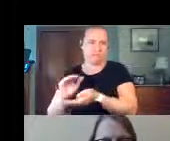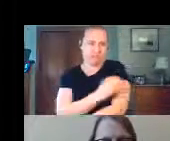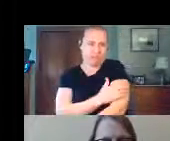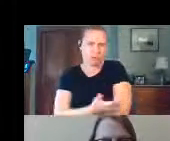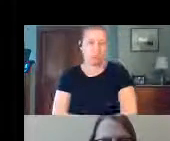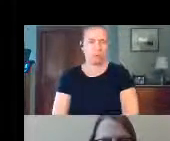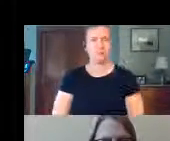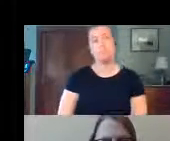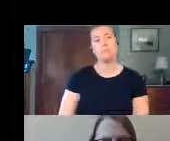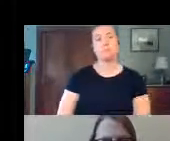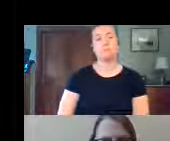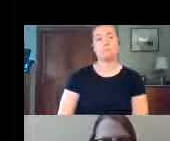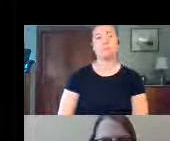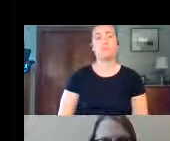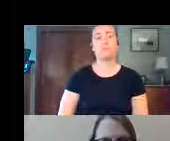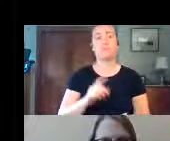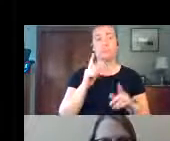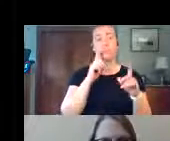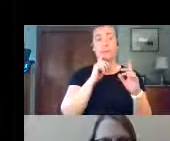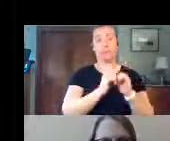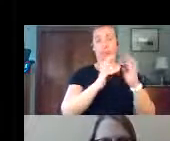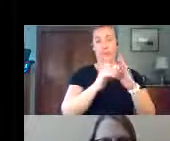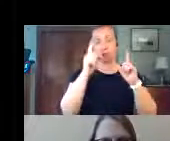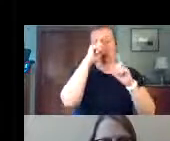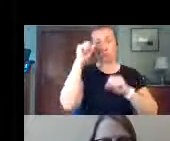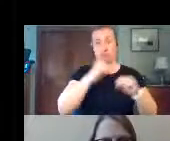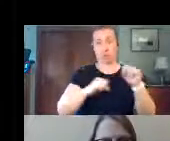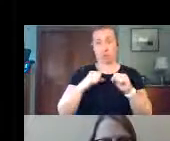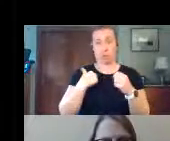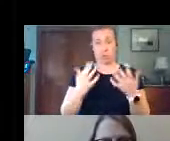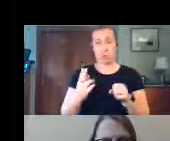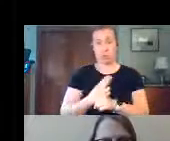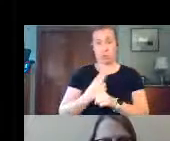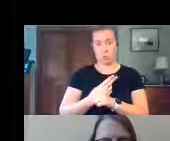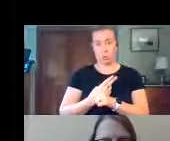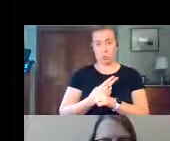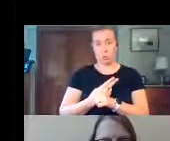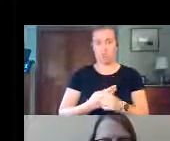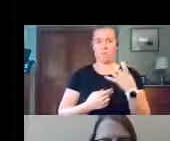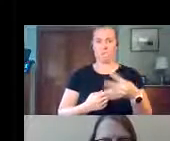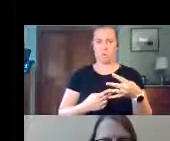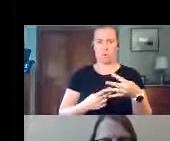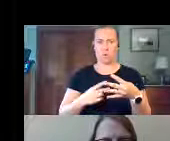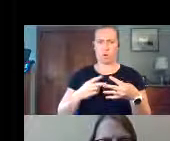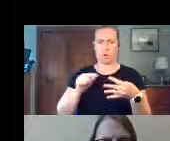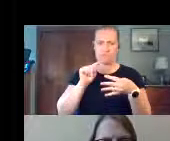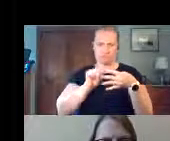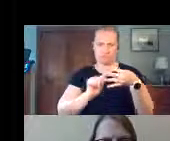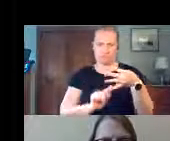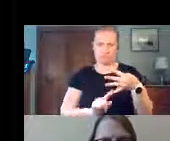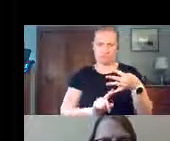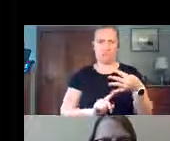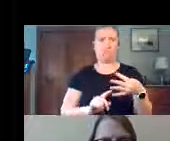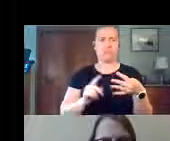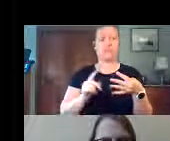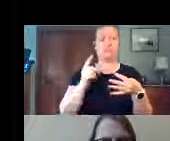we used to bring that together were 4 core strategies: to engage staff in